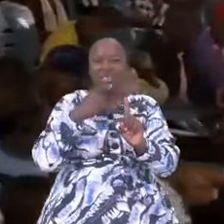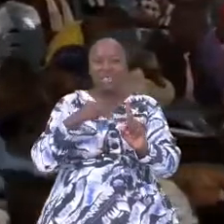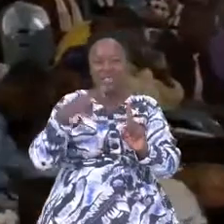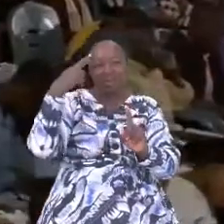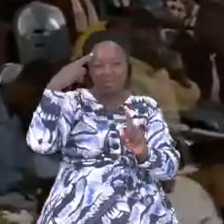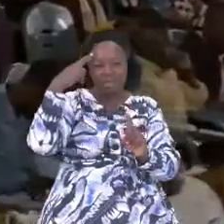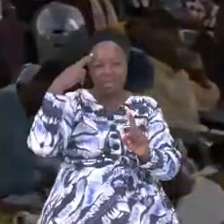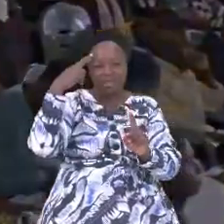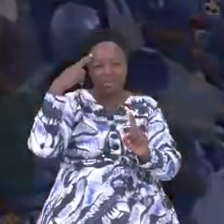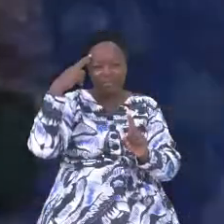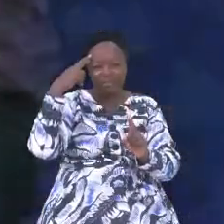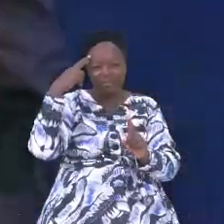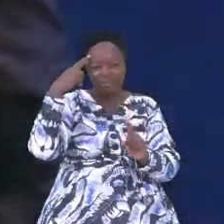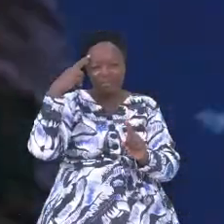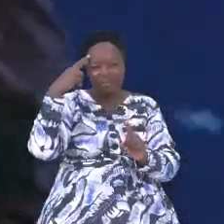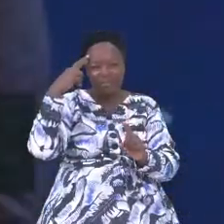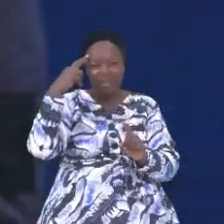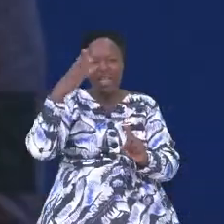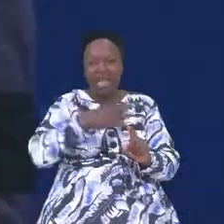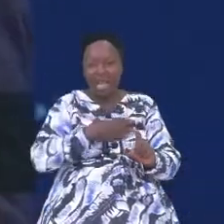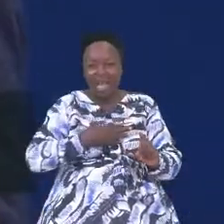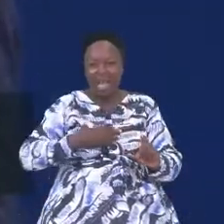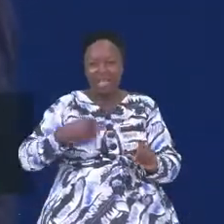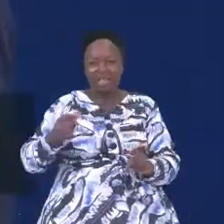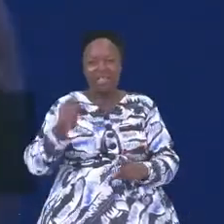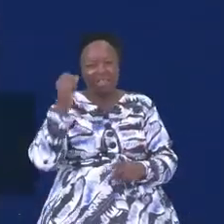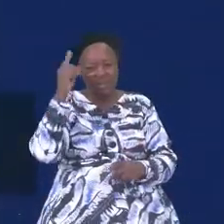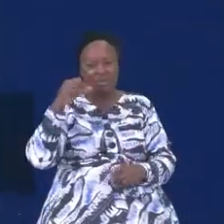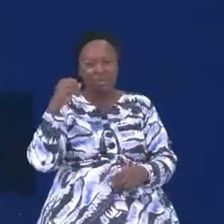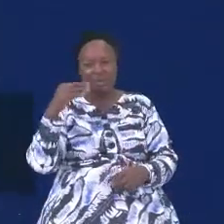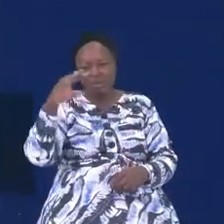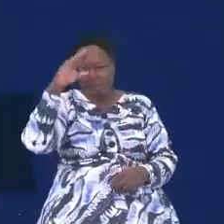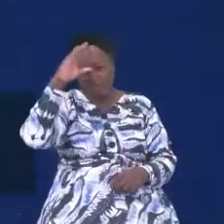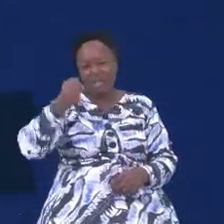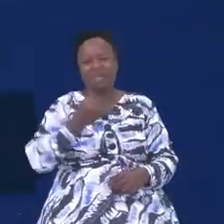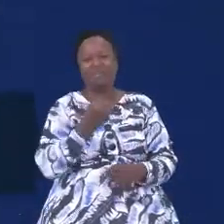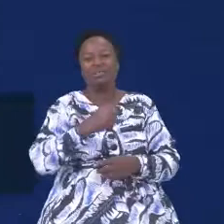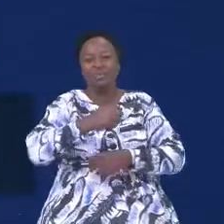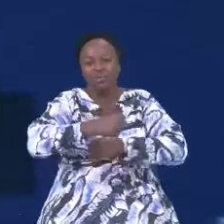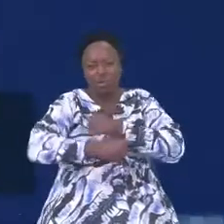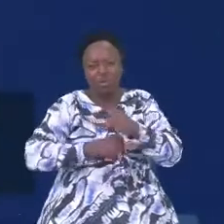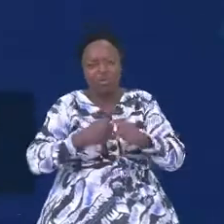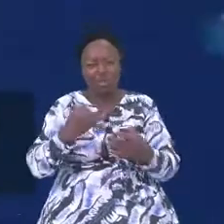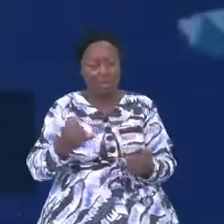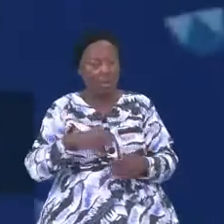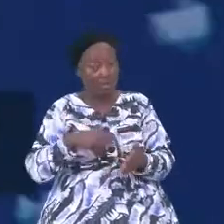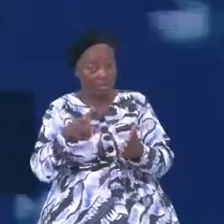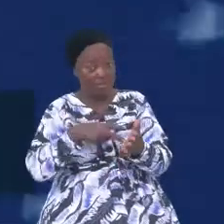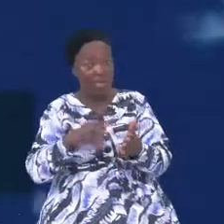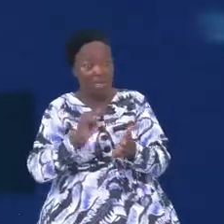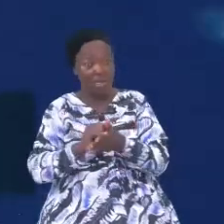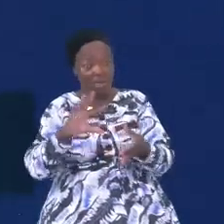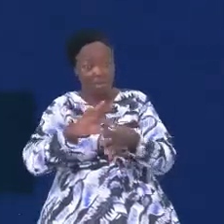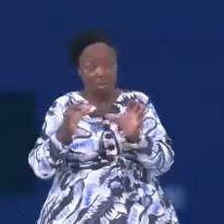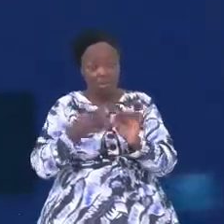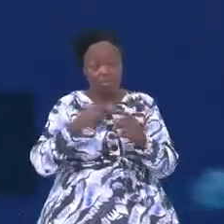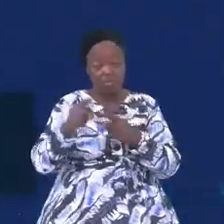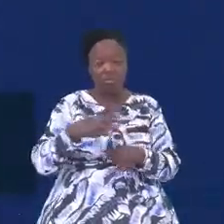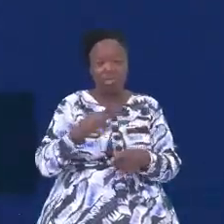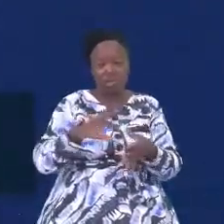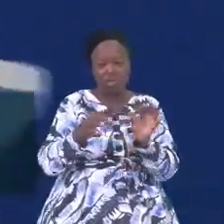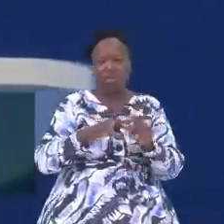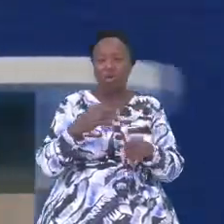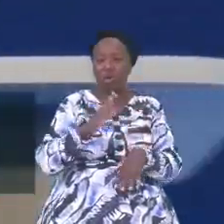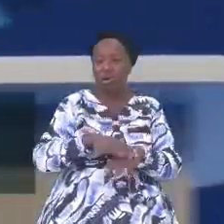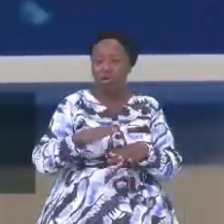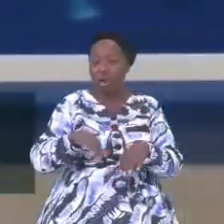the comprehension of man's suffering. Already I read the story to you. The story of how they